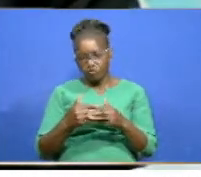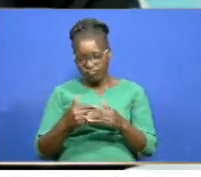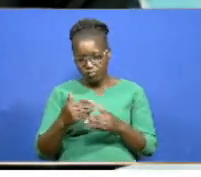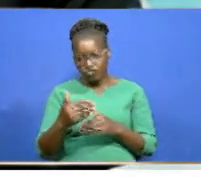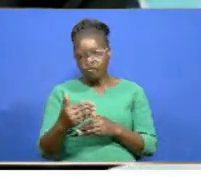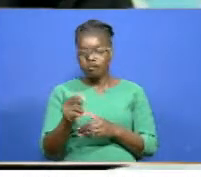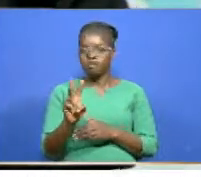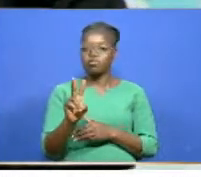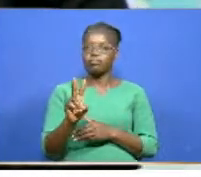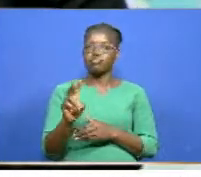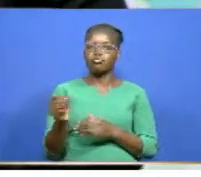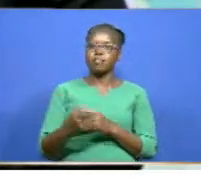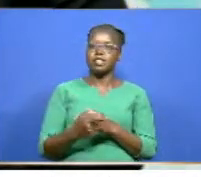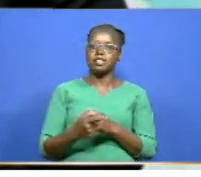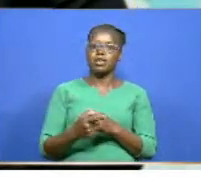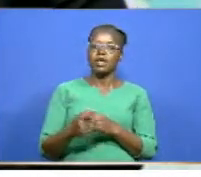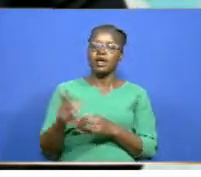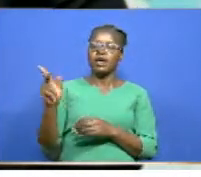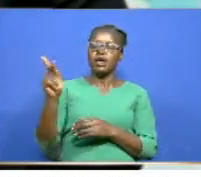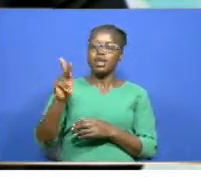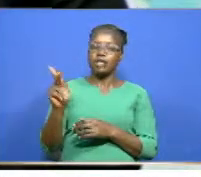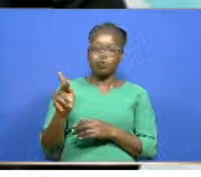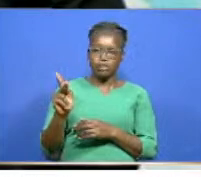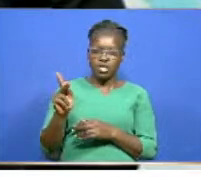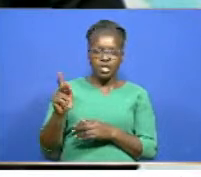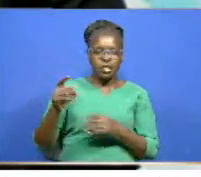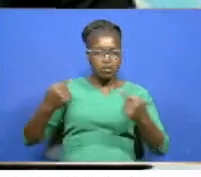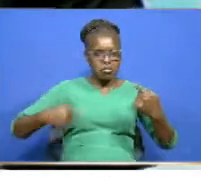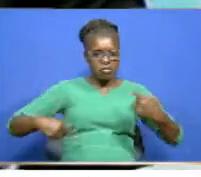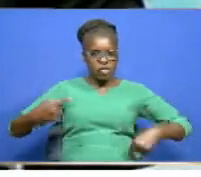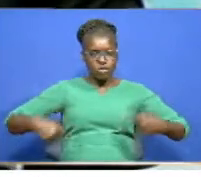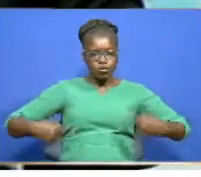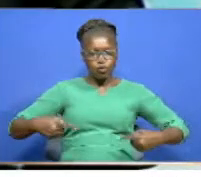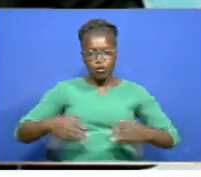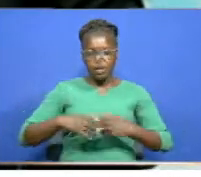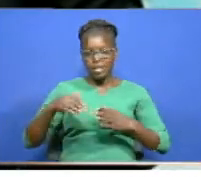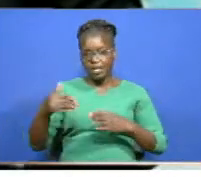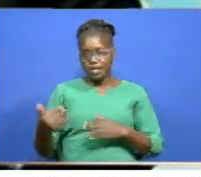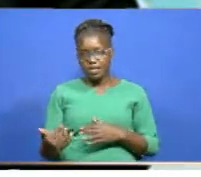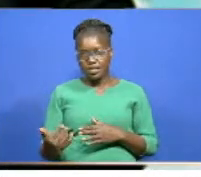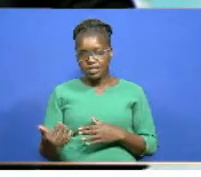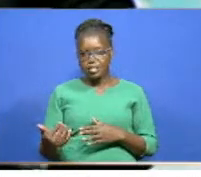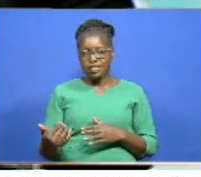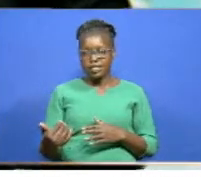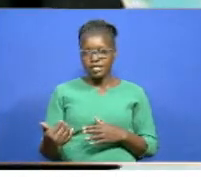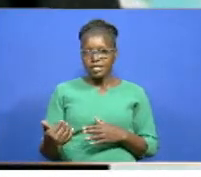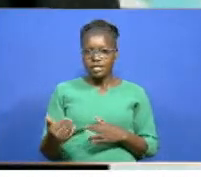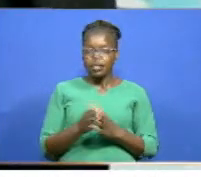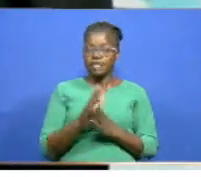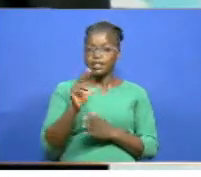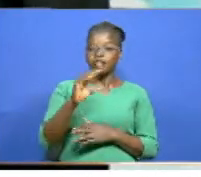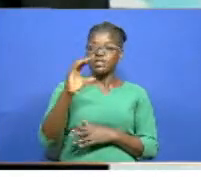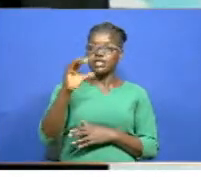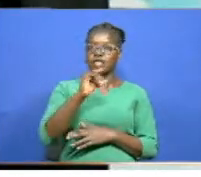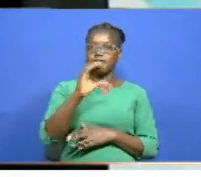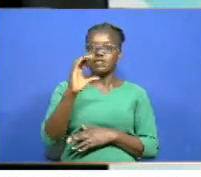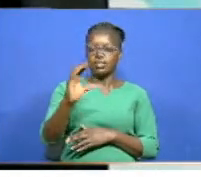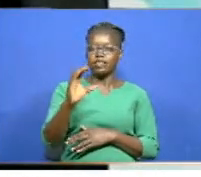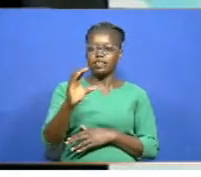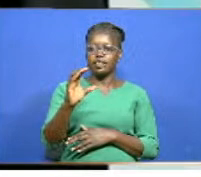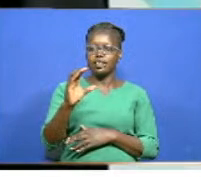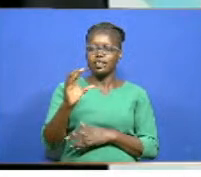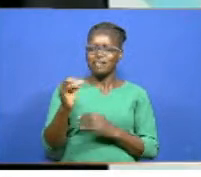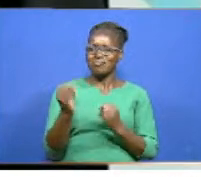with the Kabuchai and Matungu tomorrow, plus other wards, but we will also be looking at that. NCIC also did come out